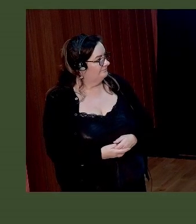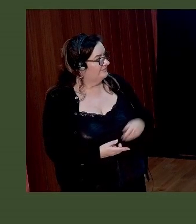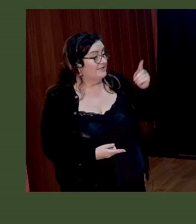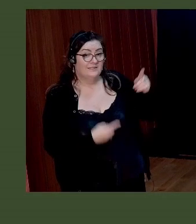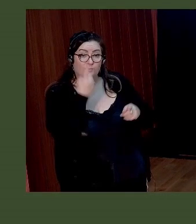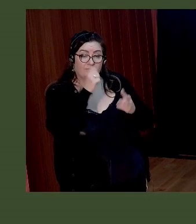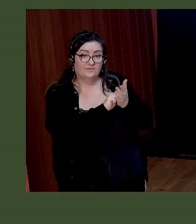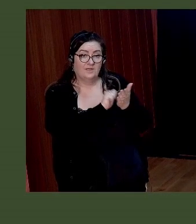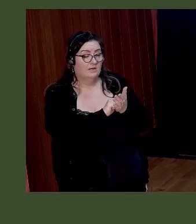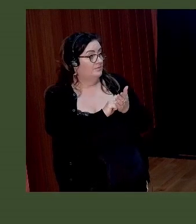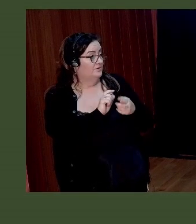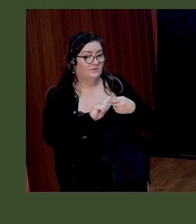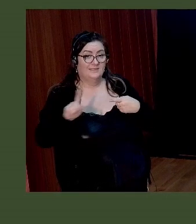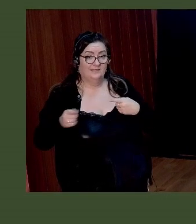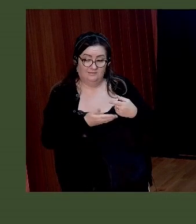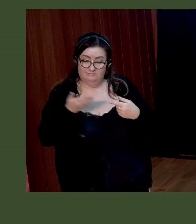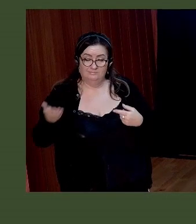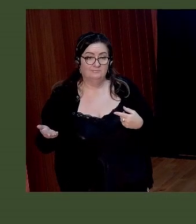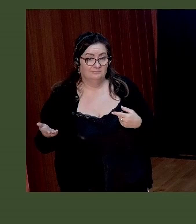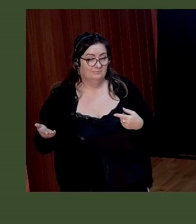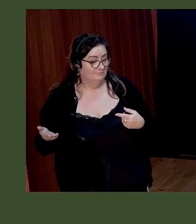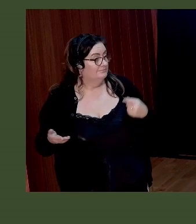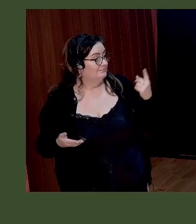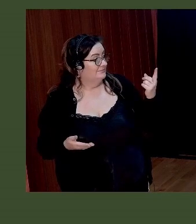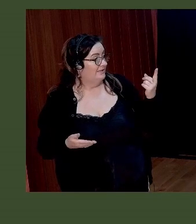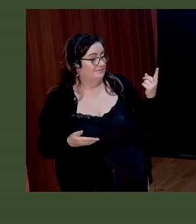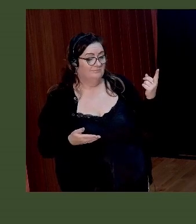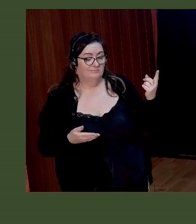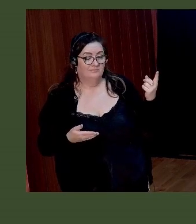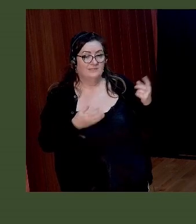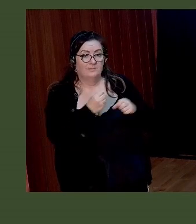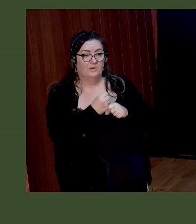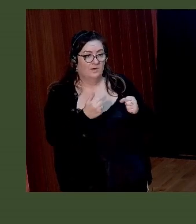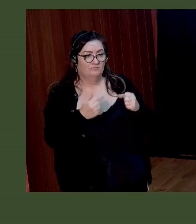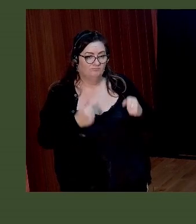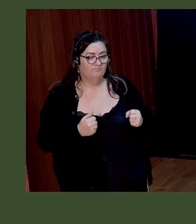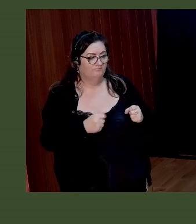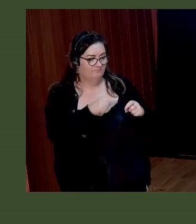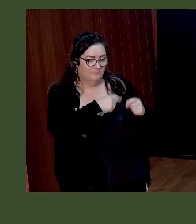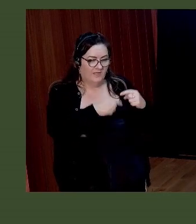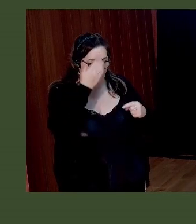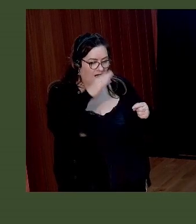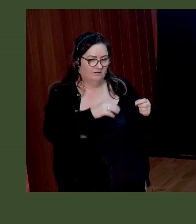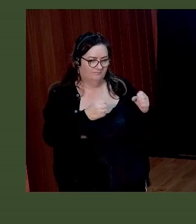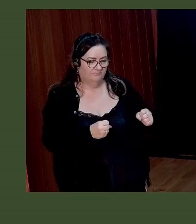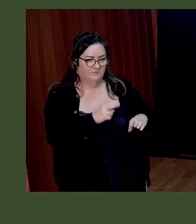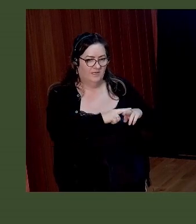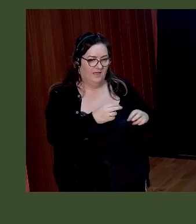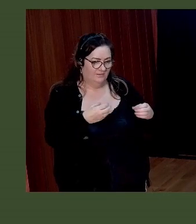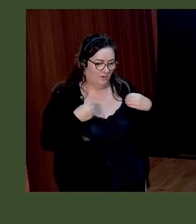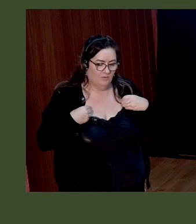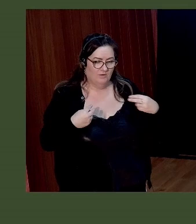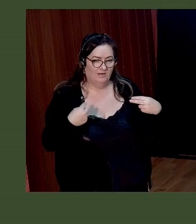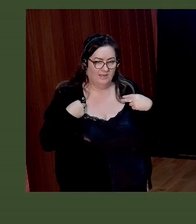This is one of the documents which were sent forward. This approach was about asserting that Ireland was a nation with its own